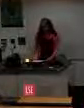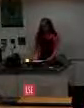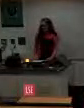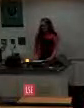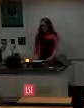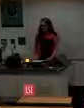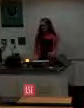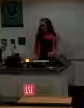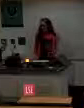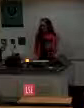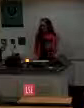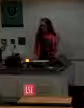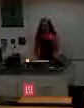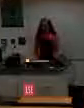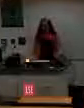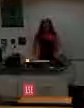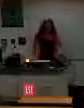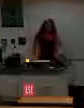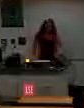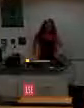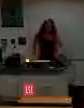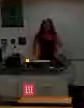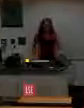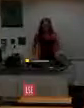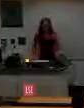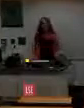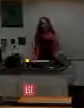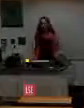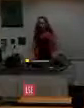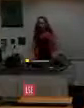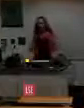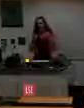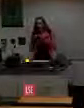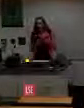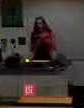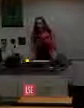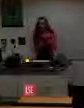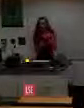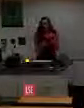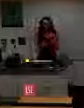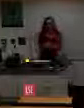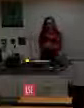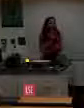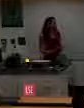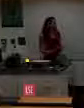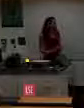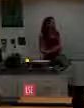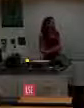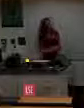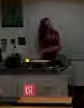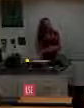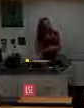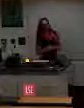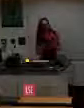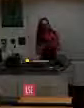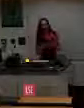this is this kind of level of that even with access, if you are not able to use it, if you don't know how to use it, either in